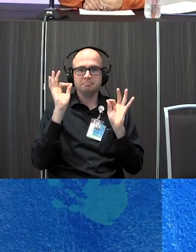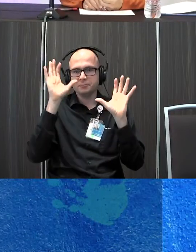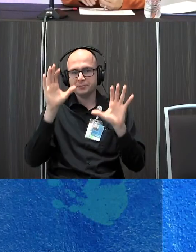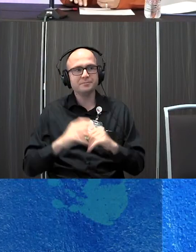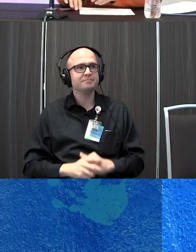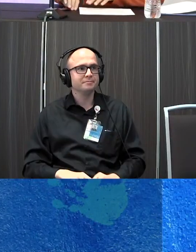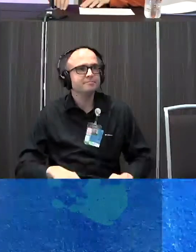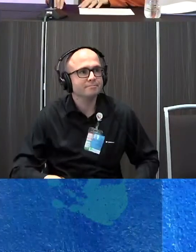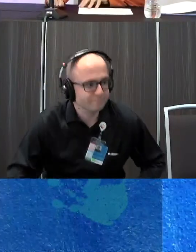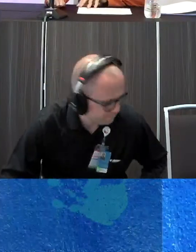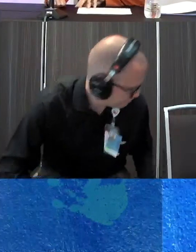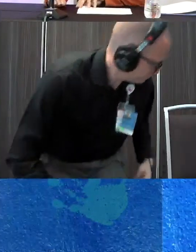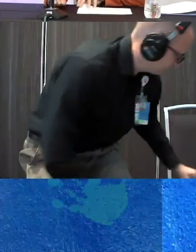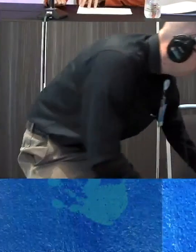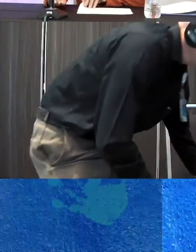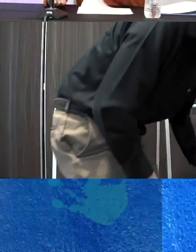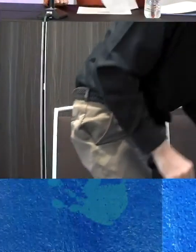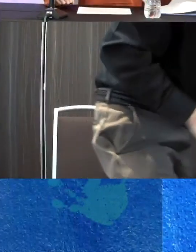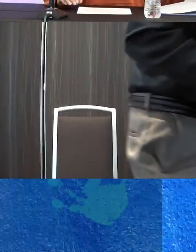amazing. So